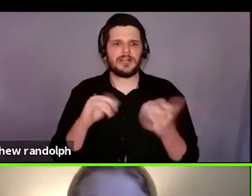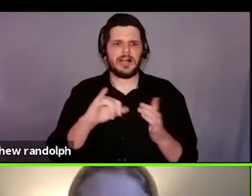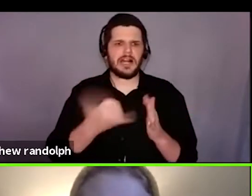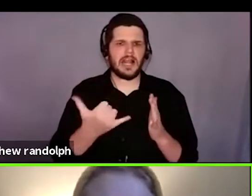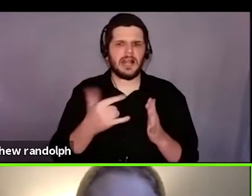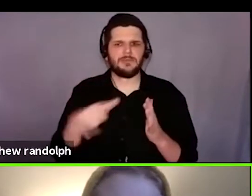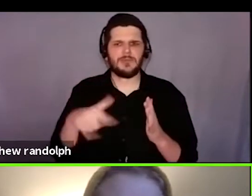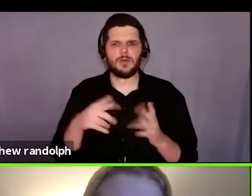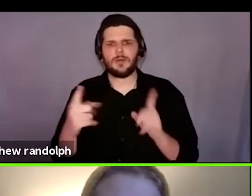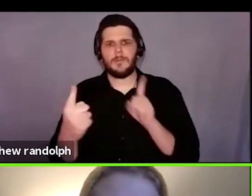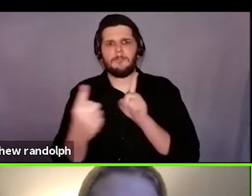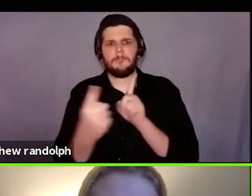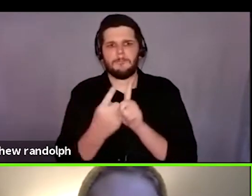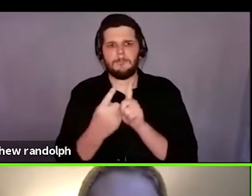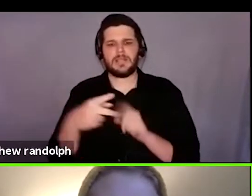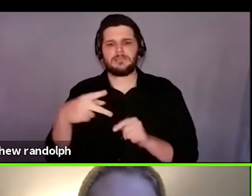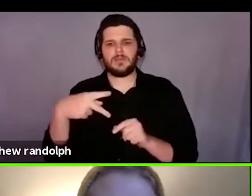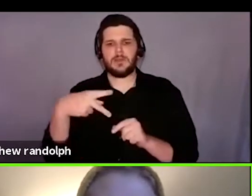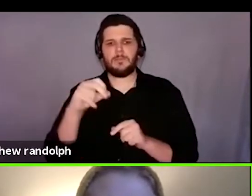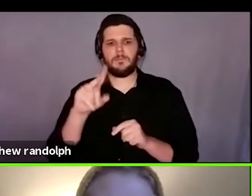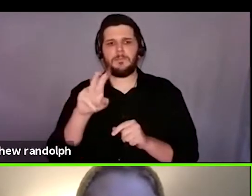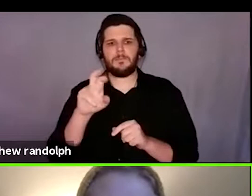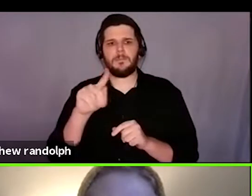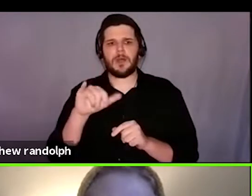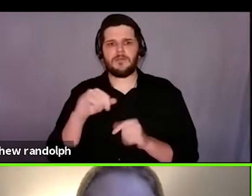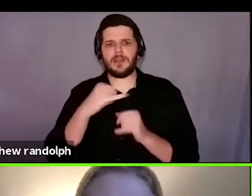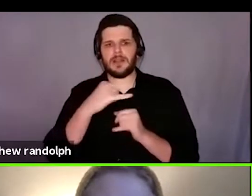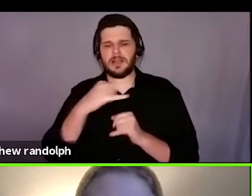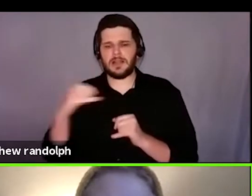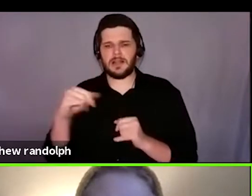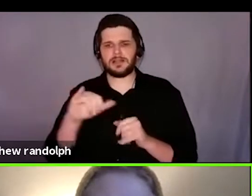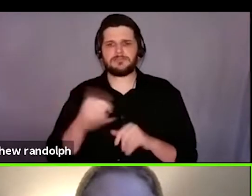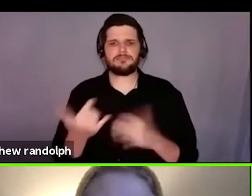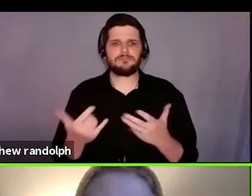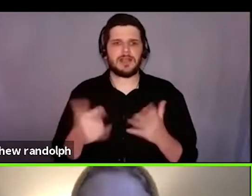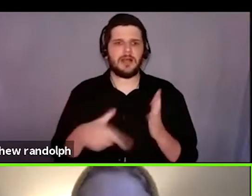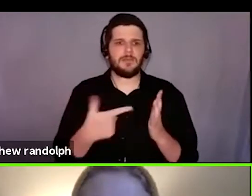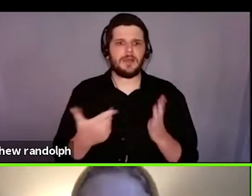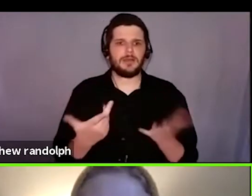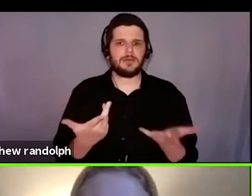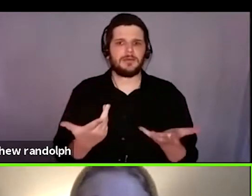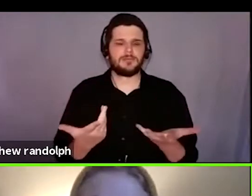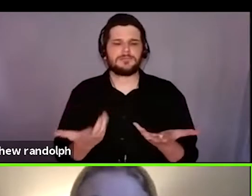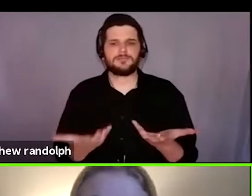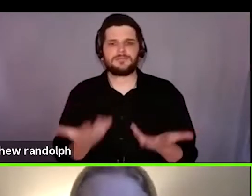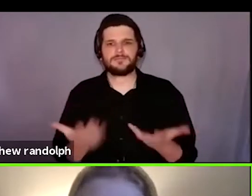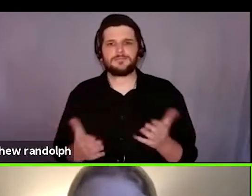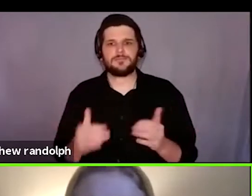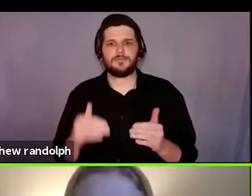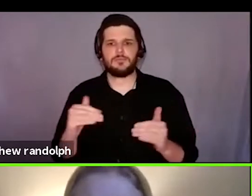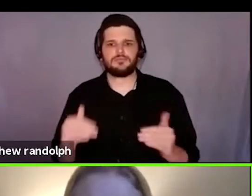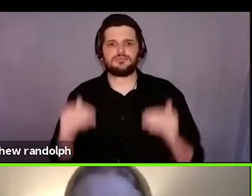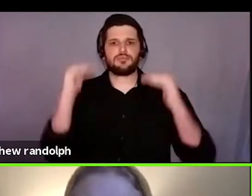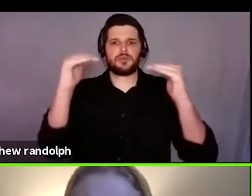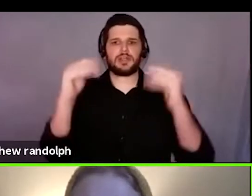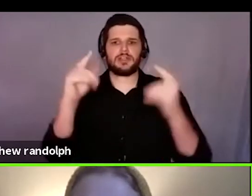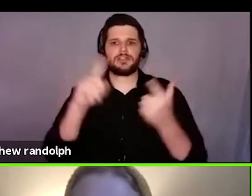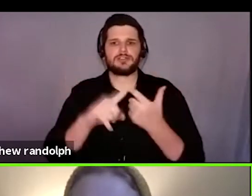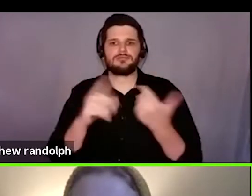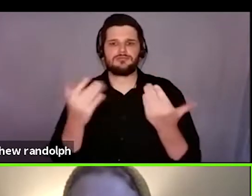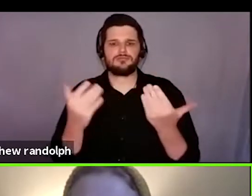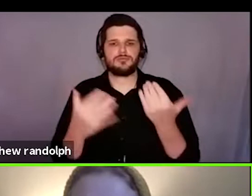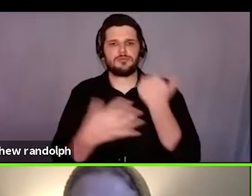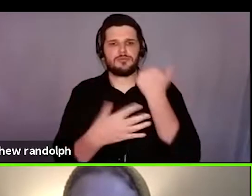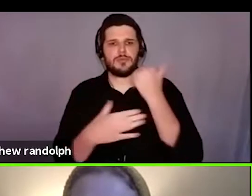we meet the poverty line? How about we bring people up to the poverty line?